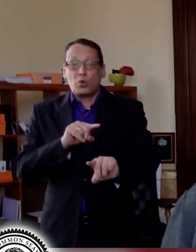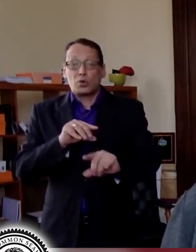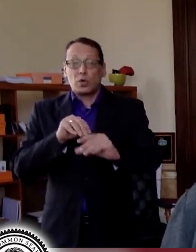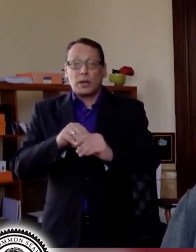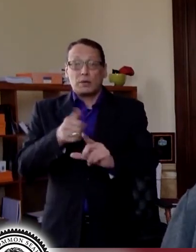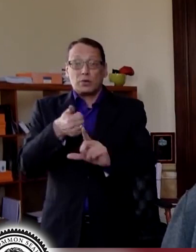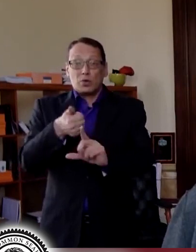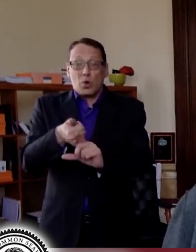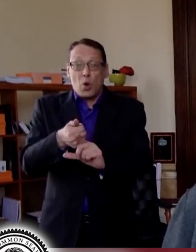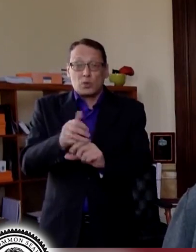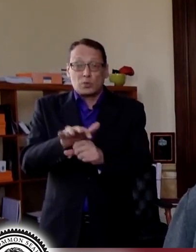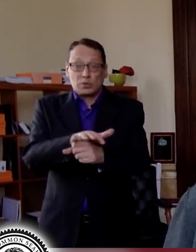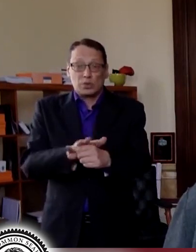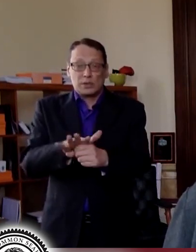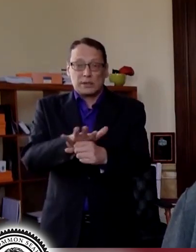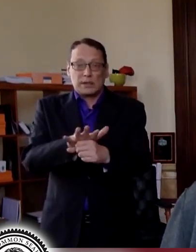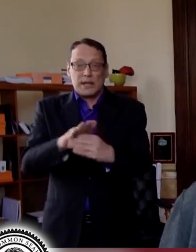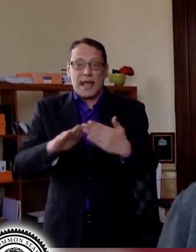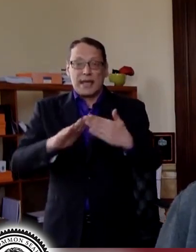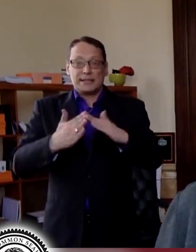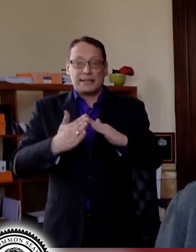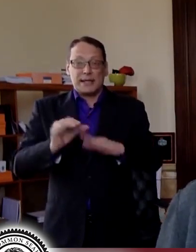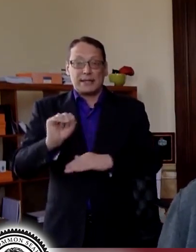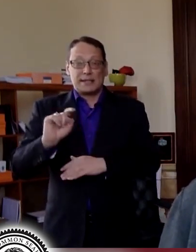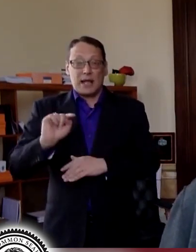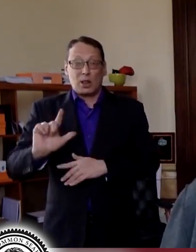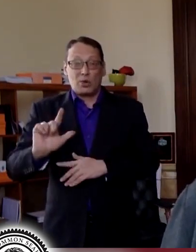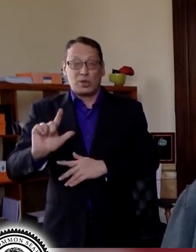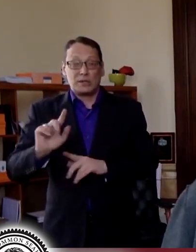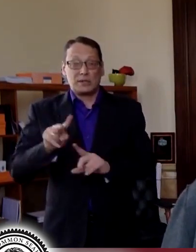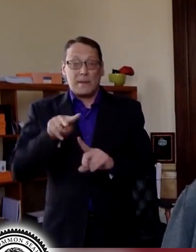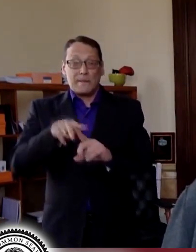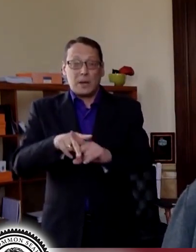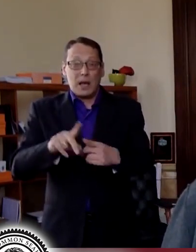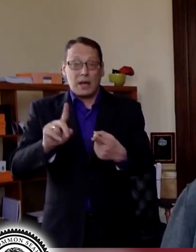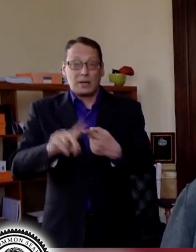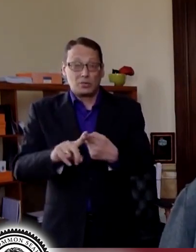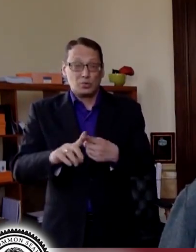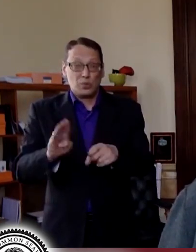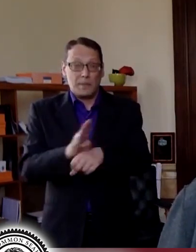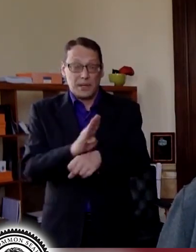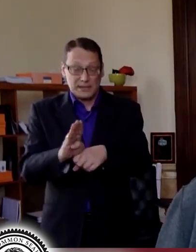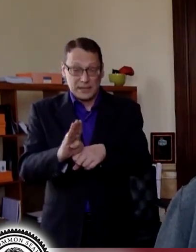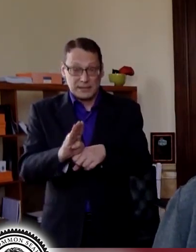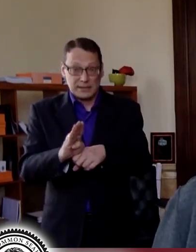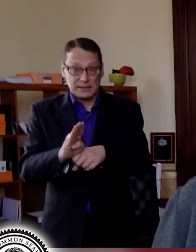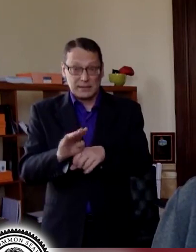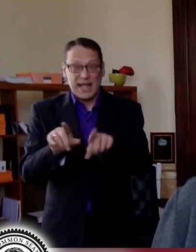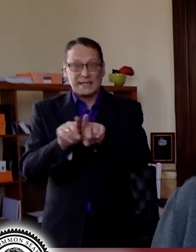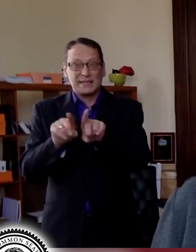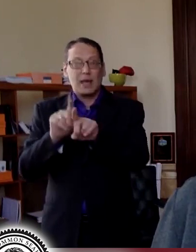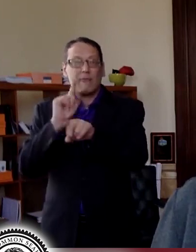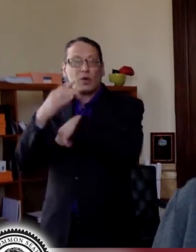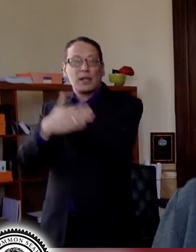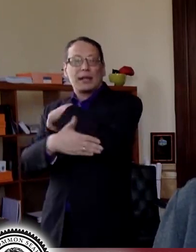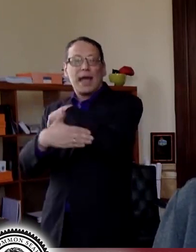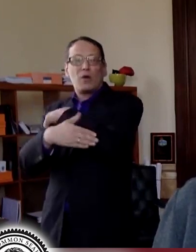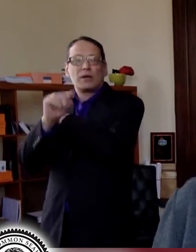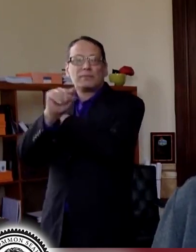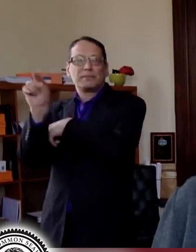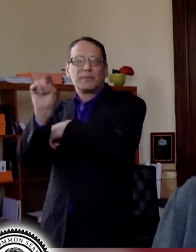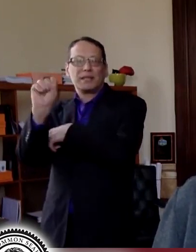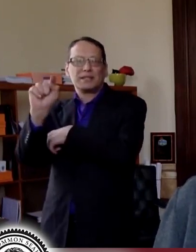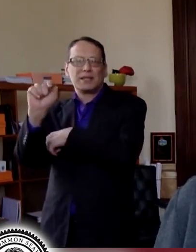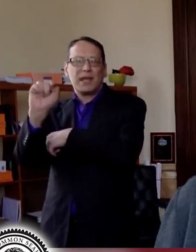own jurisdiction. So City of St. Louis orders apply to businesses in the City of St. Louis. Ditto for St. Louis County, St.